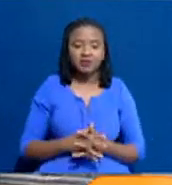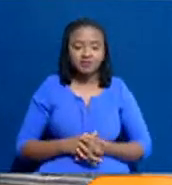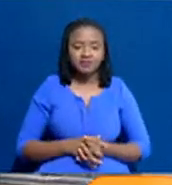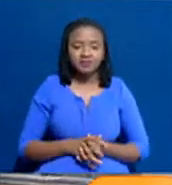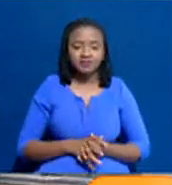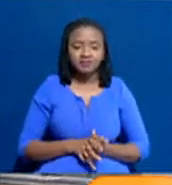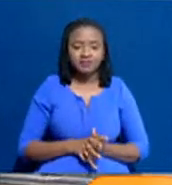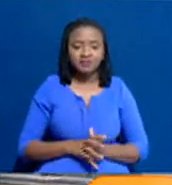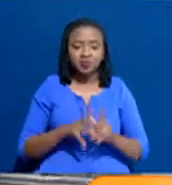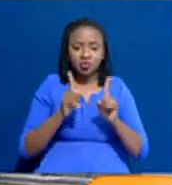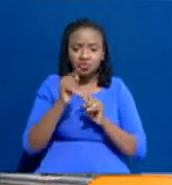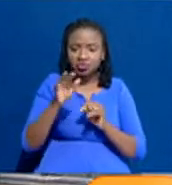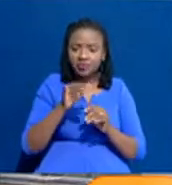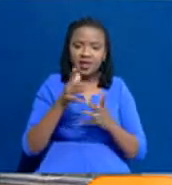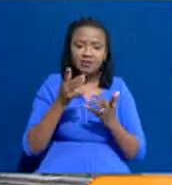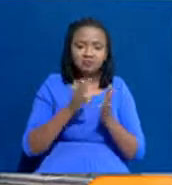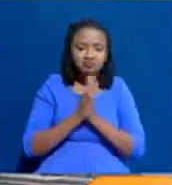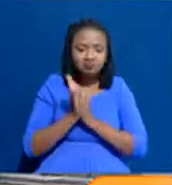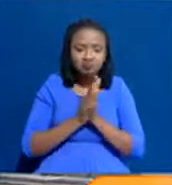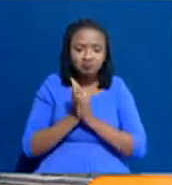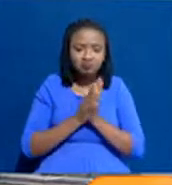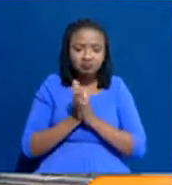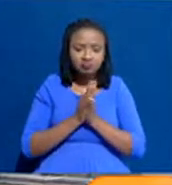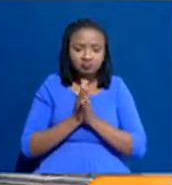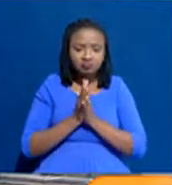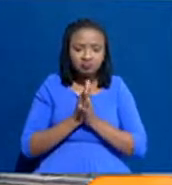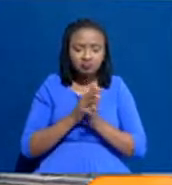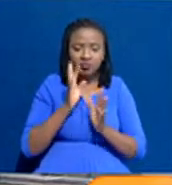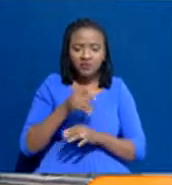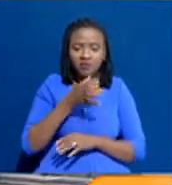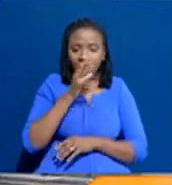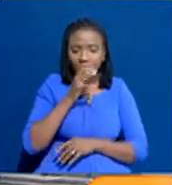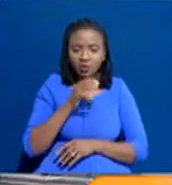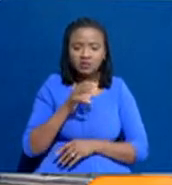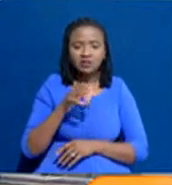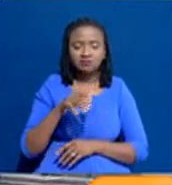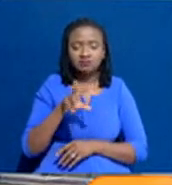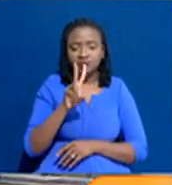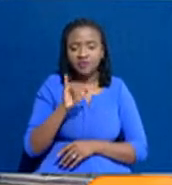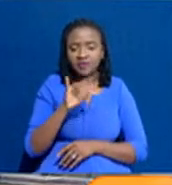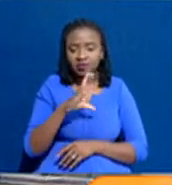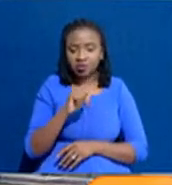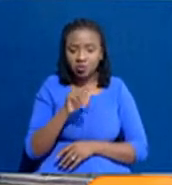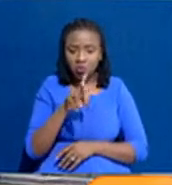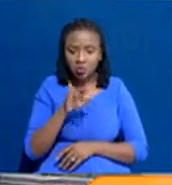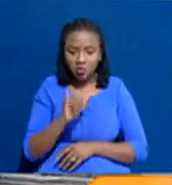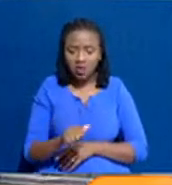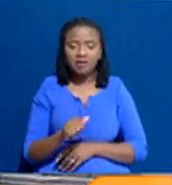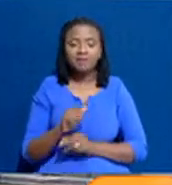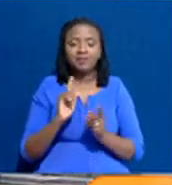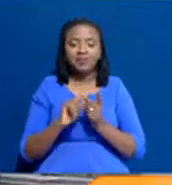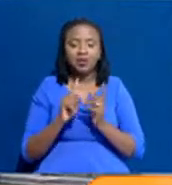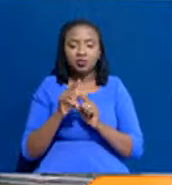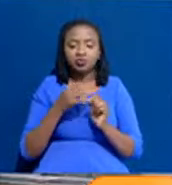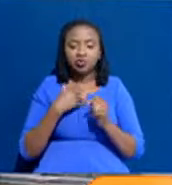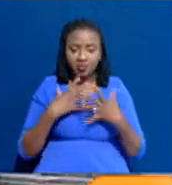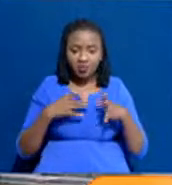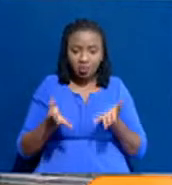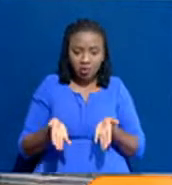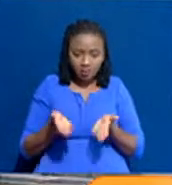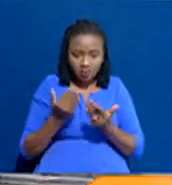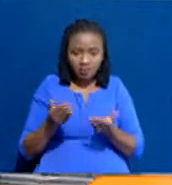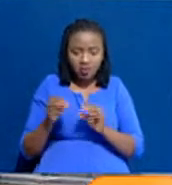In anticipation of the backflow from Lake Victoria, communities on the shores of the lake have begun moving to